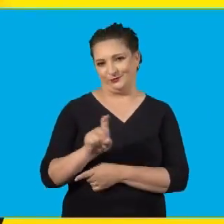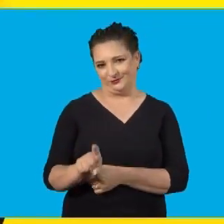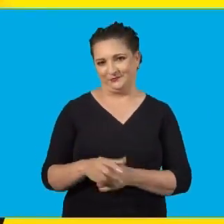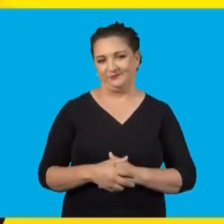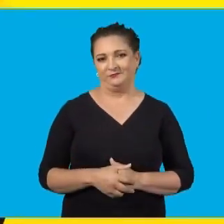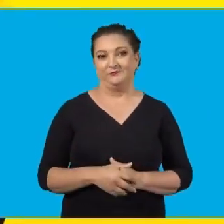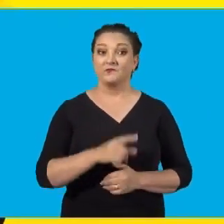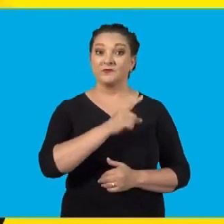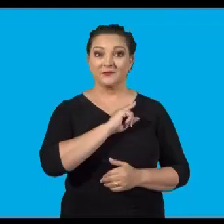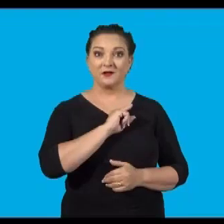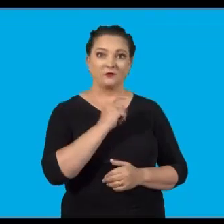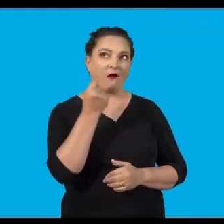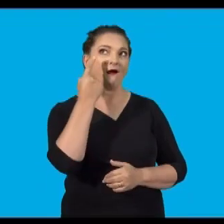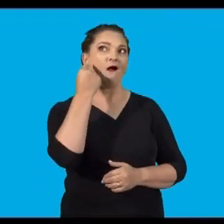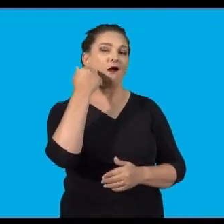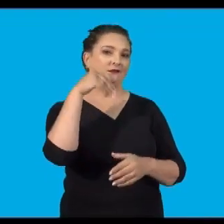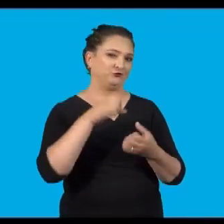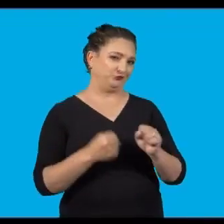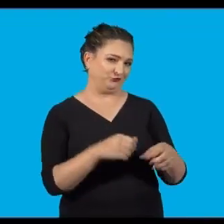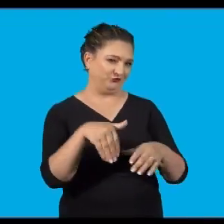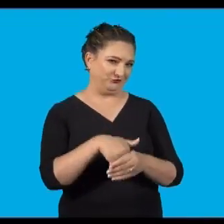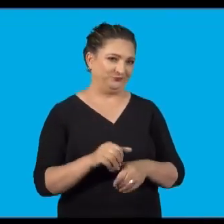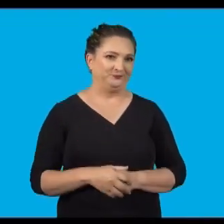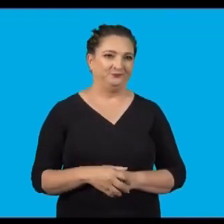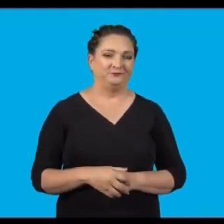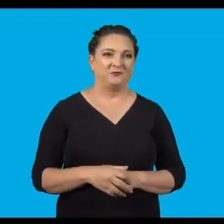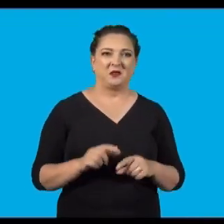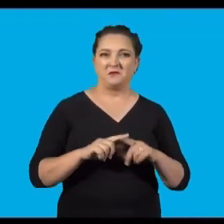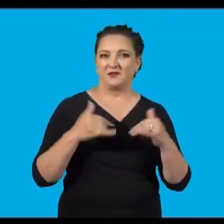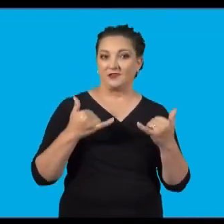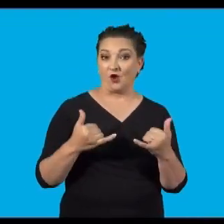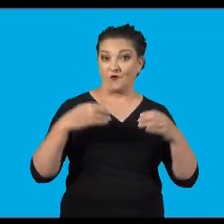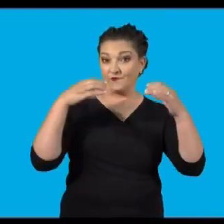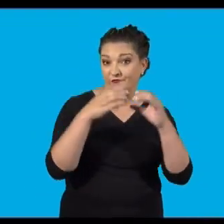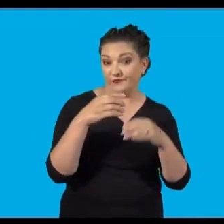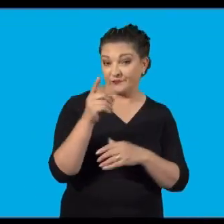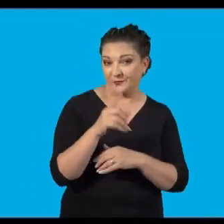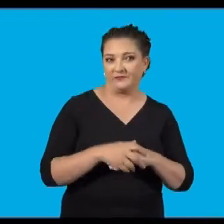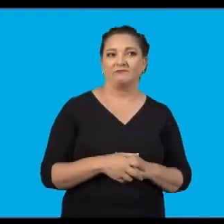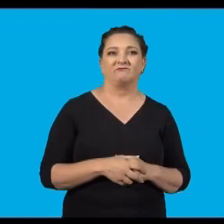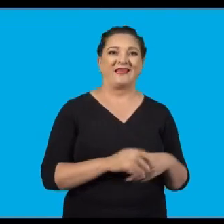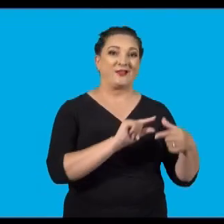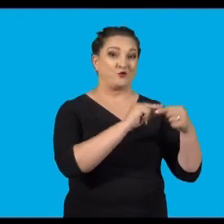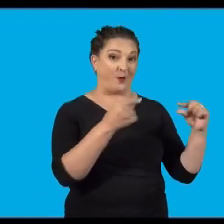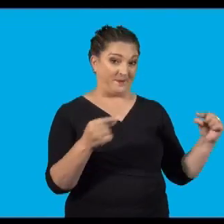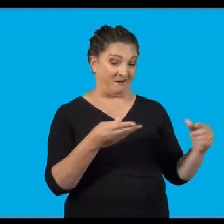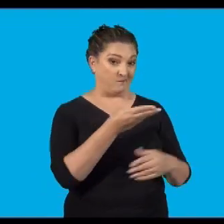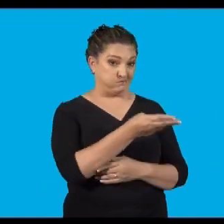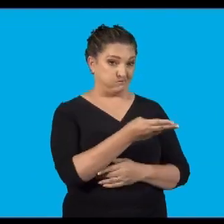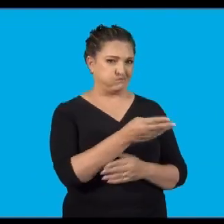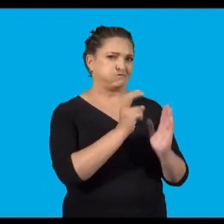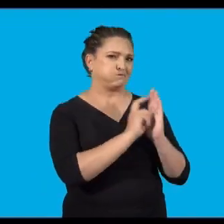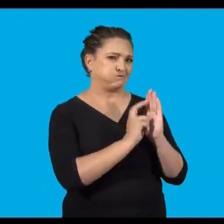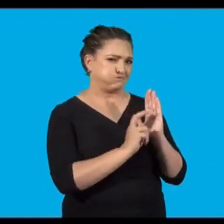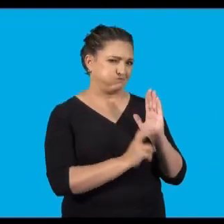we included the comprehension strategies there. What did we focus on in this lesson? Now remember, we looked at grammar,